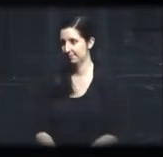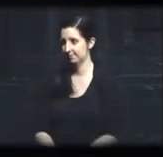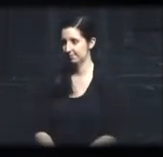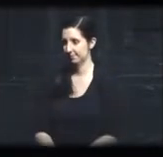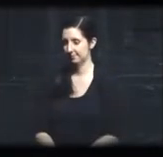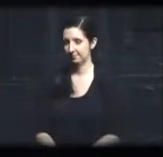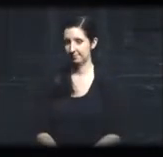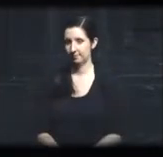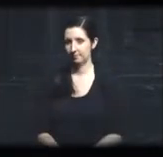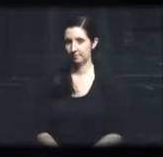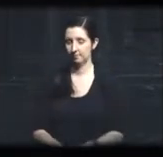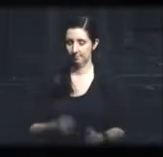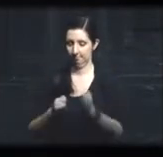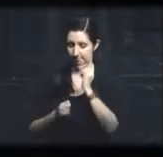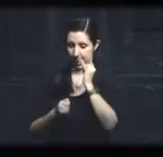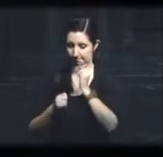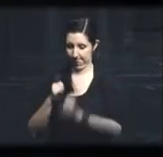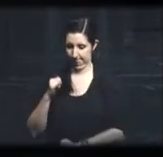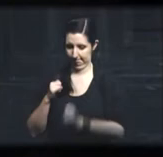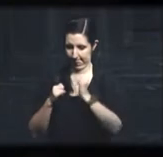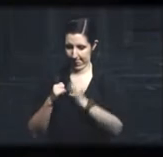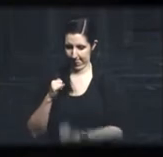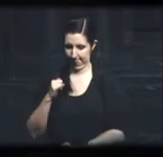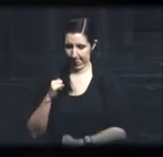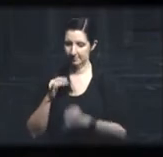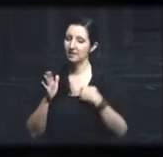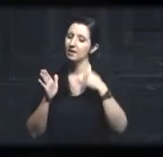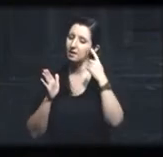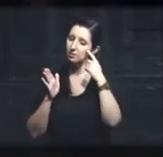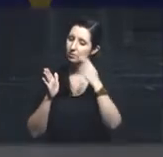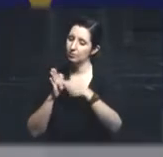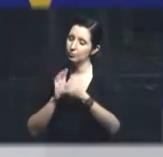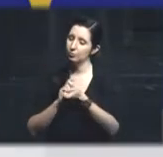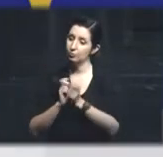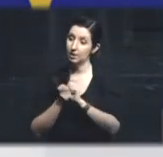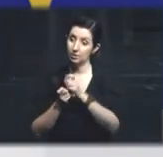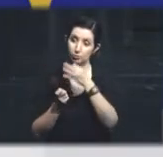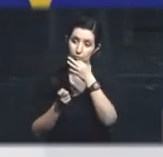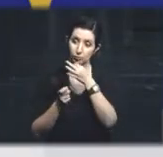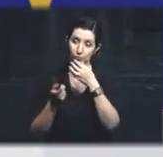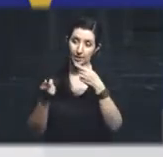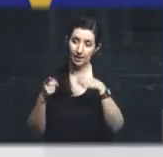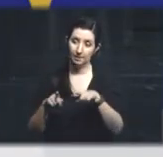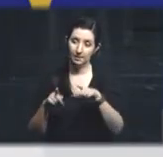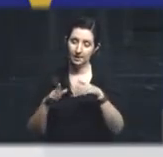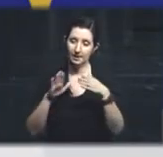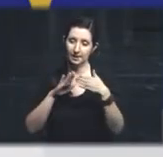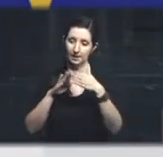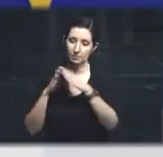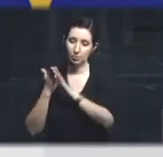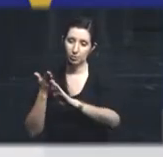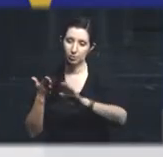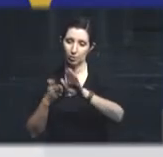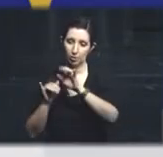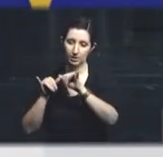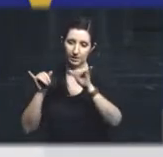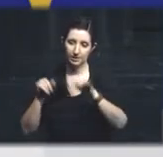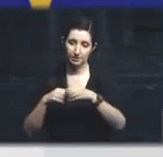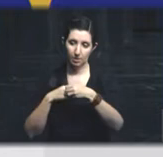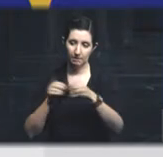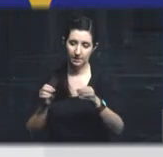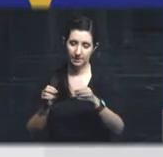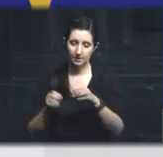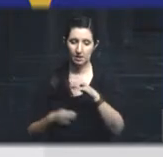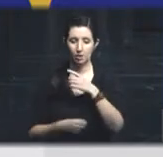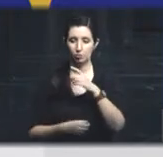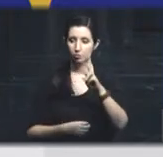And finally, just noticing there are changes coming up at the Community College System Office. Dr. McCallan, as